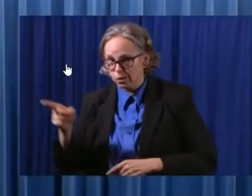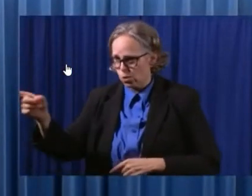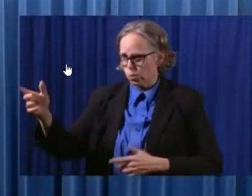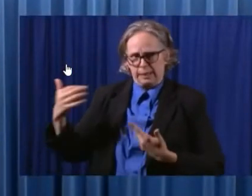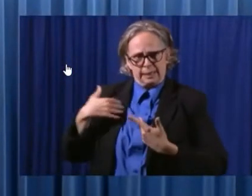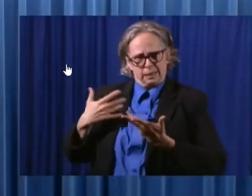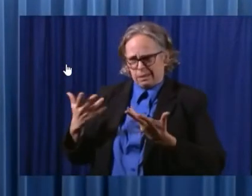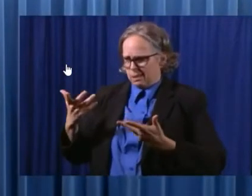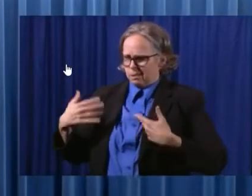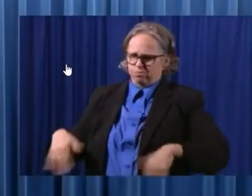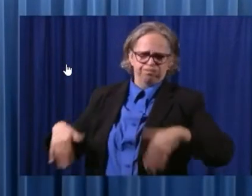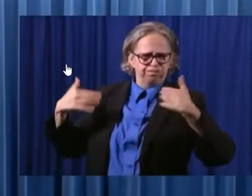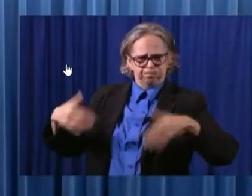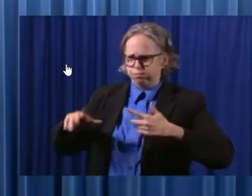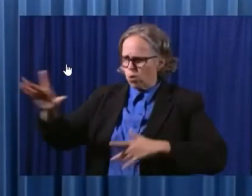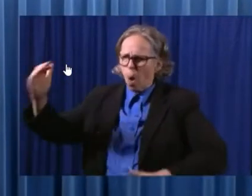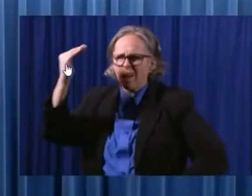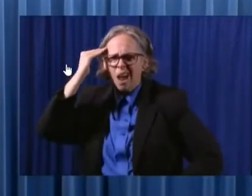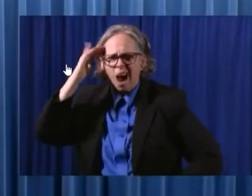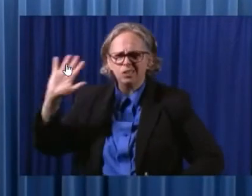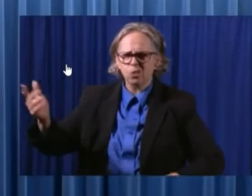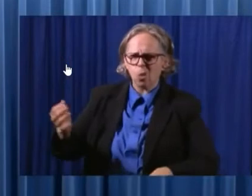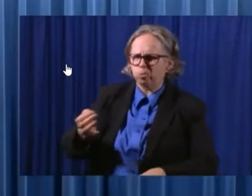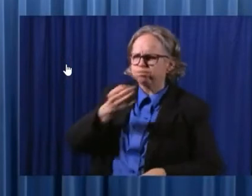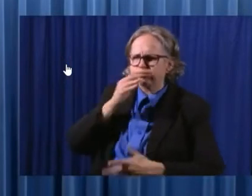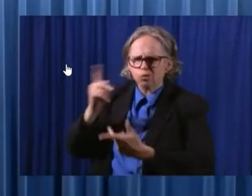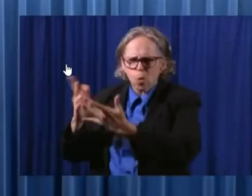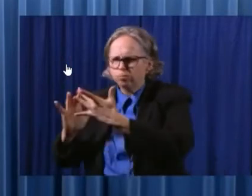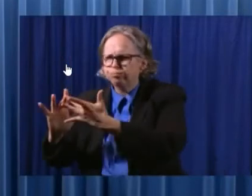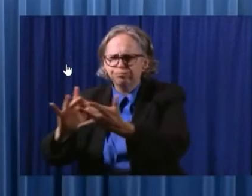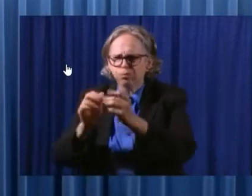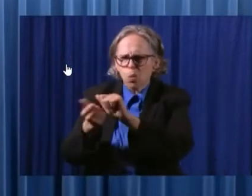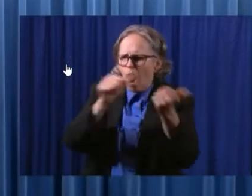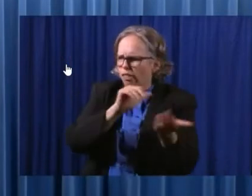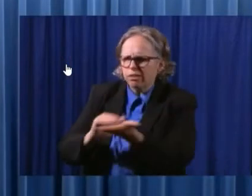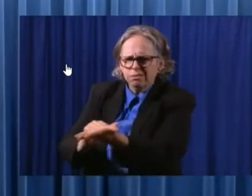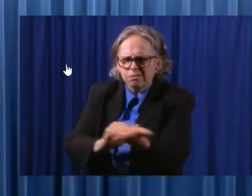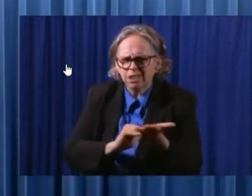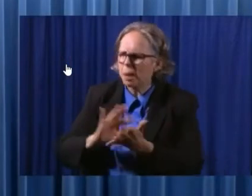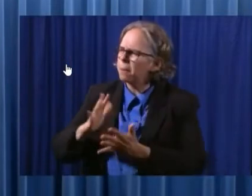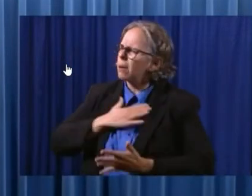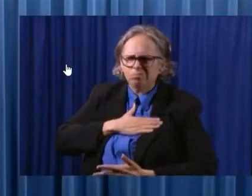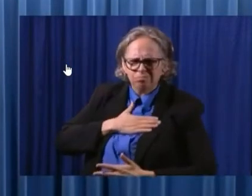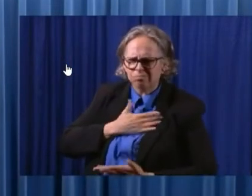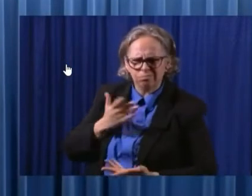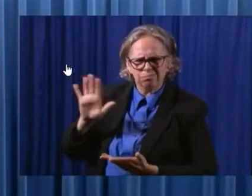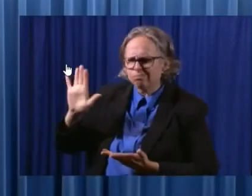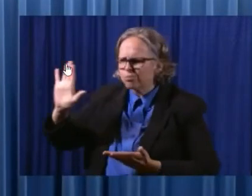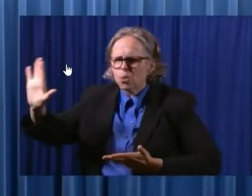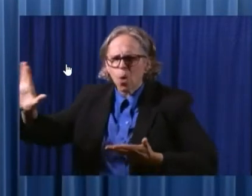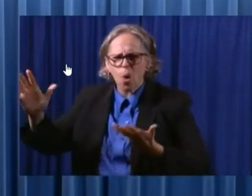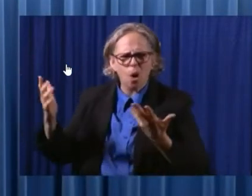and other professionals, and I wonder if you could just kind of give me your maybe assessment of what we